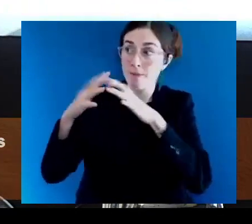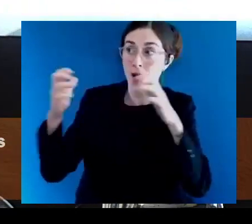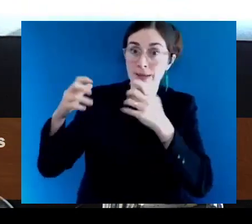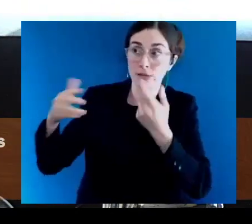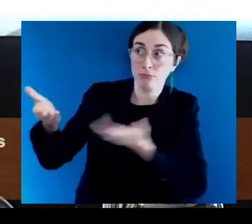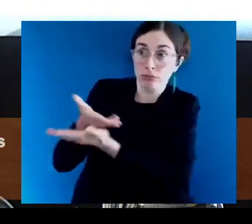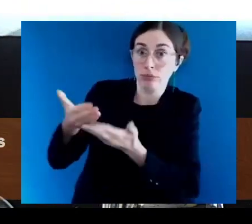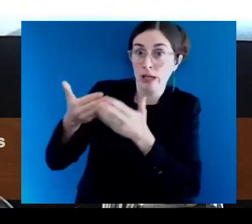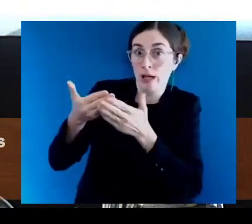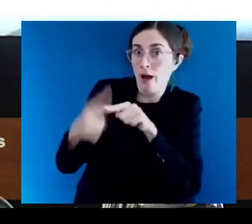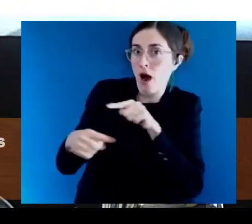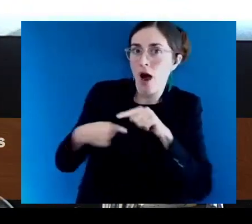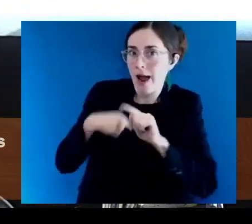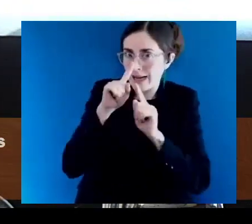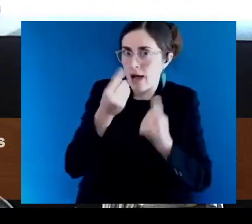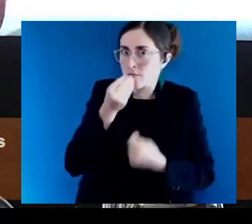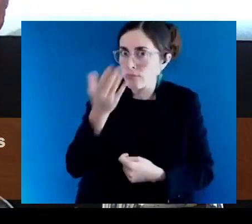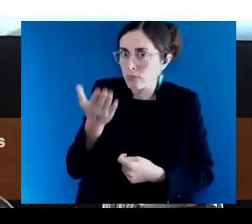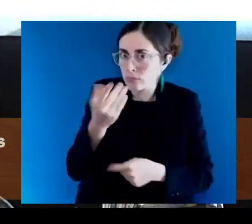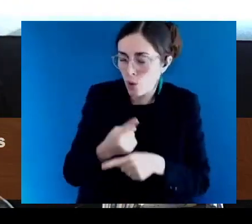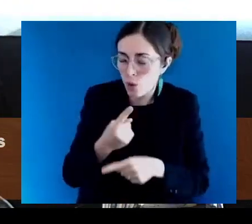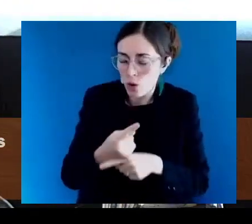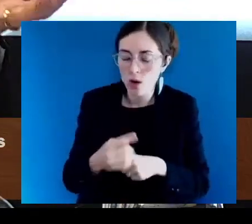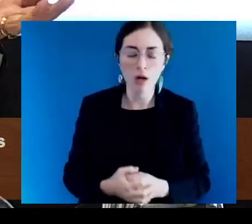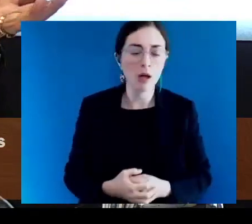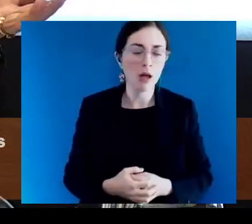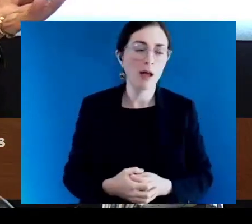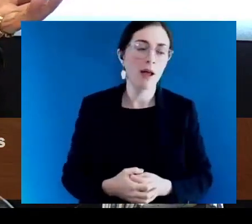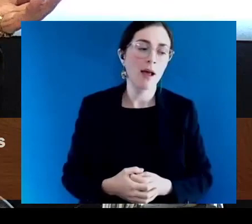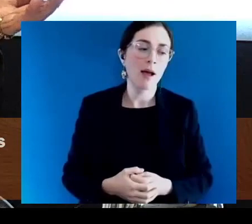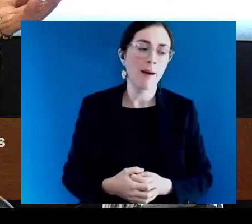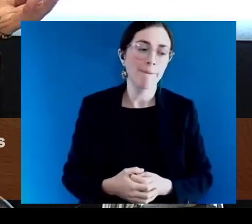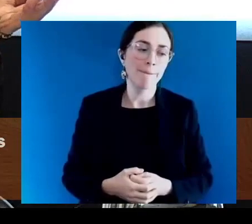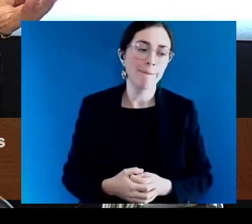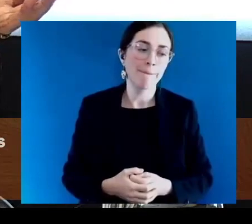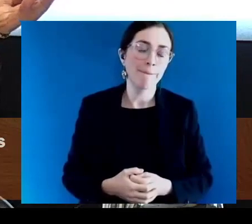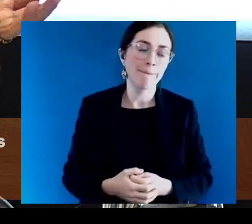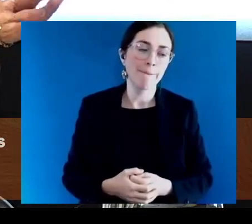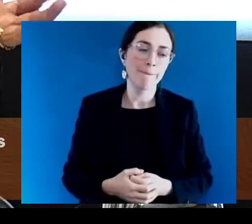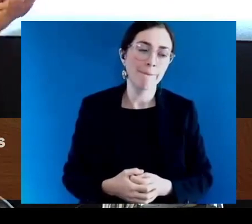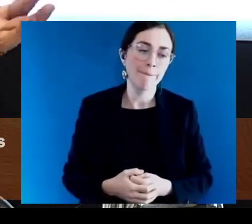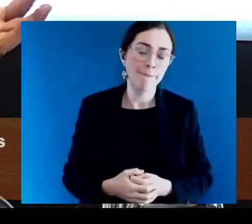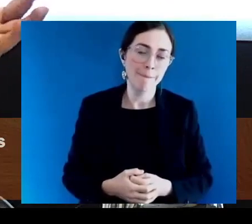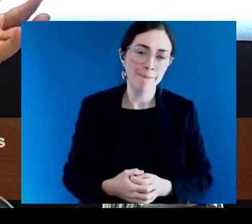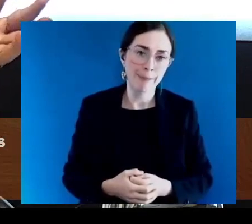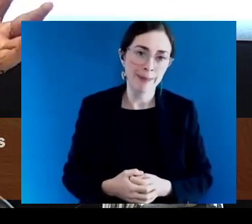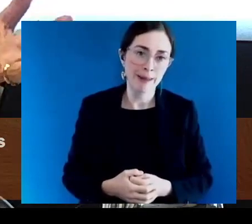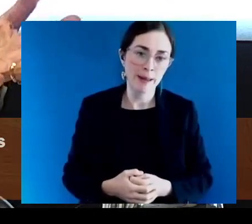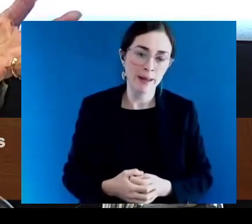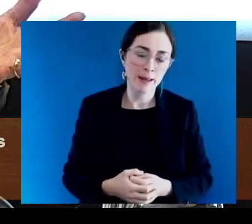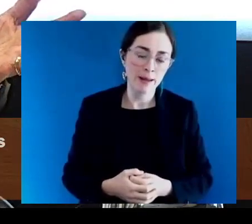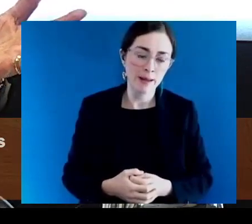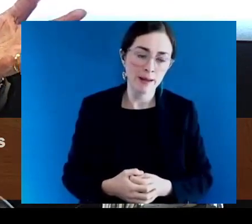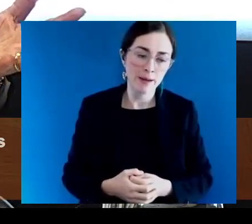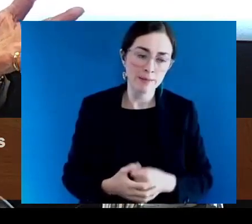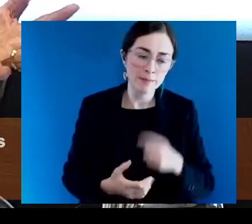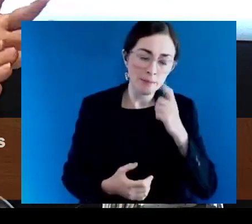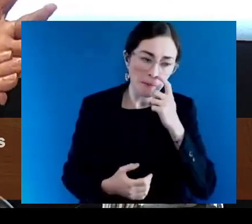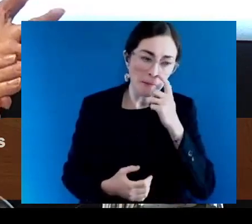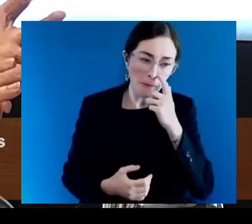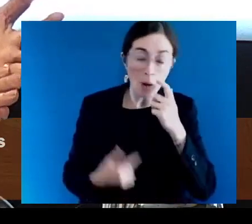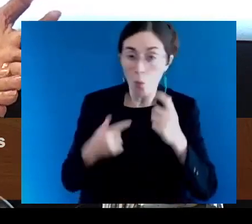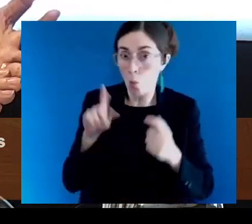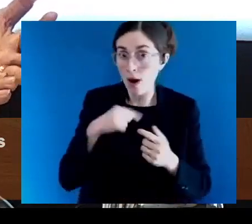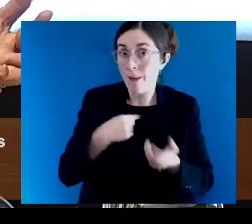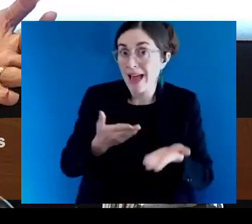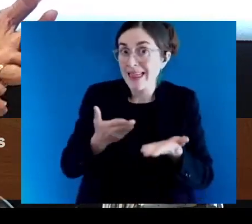the intention is this, is that if I may, this is what I've been able to say publicly thus far, is that with